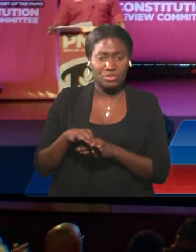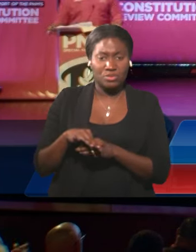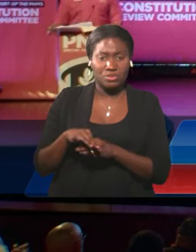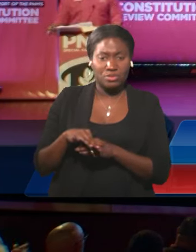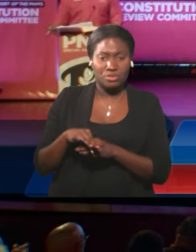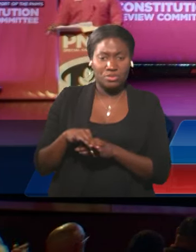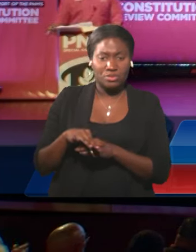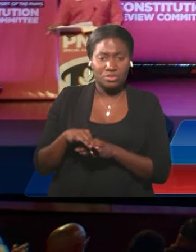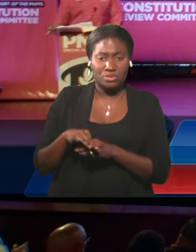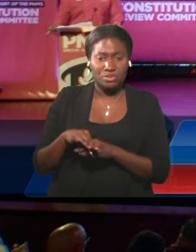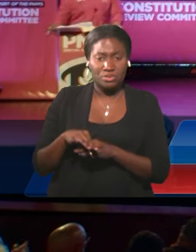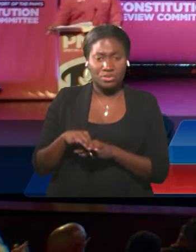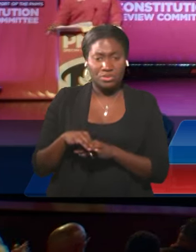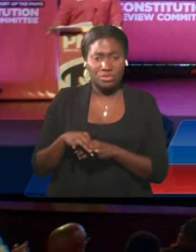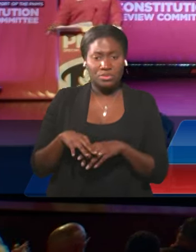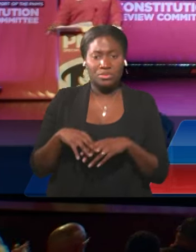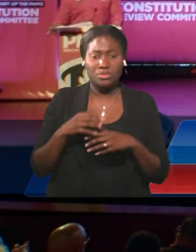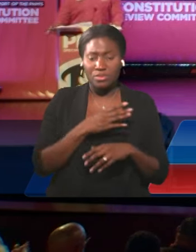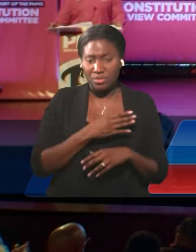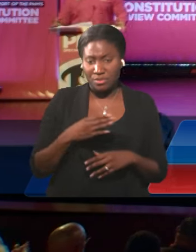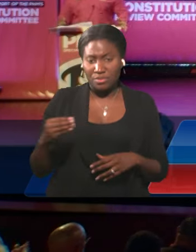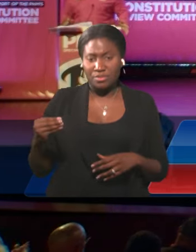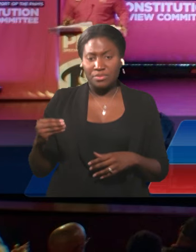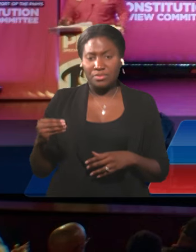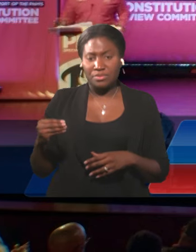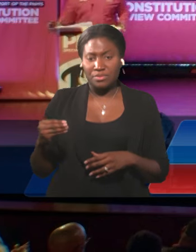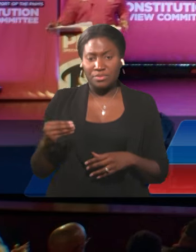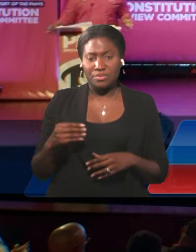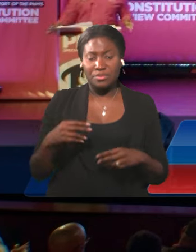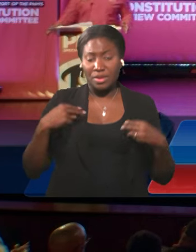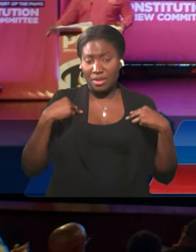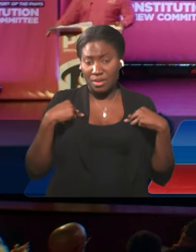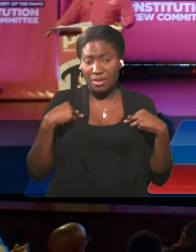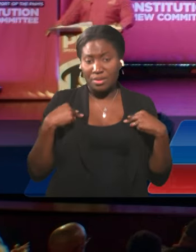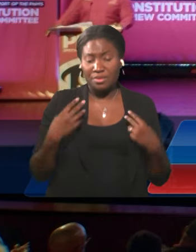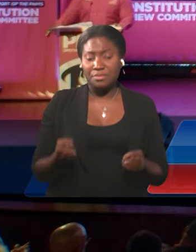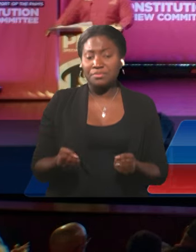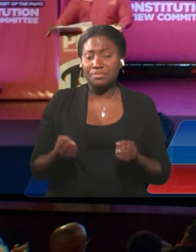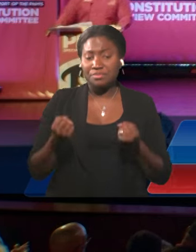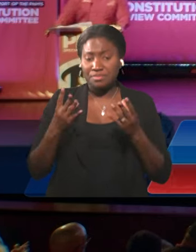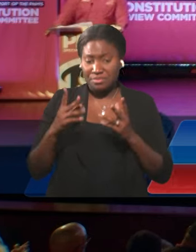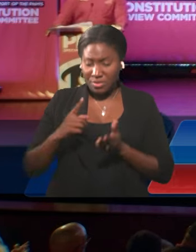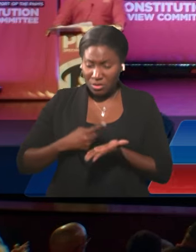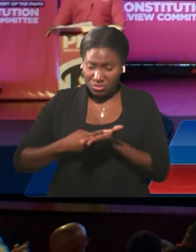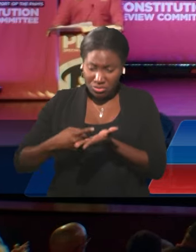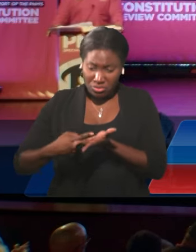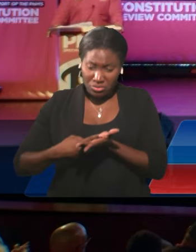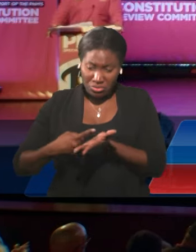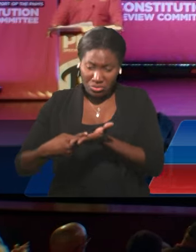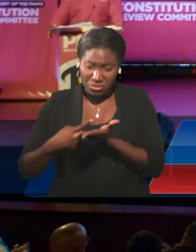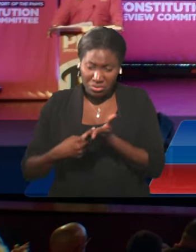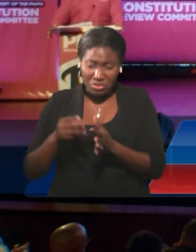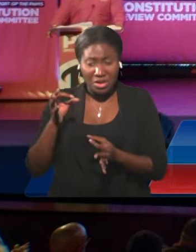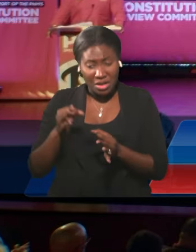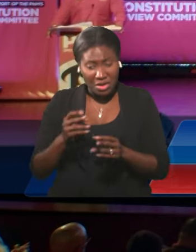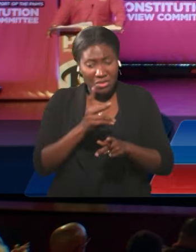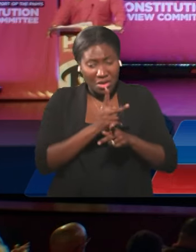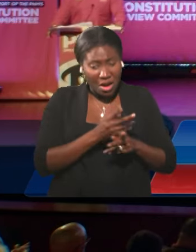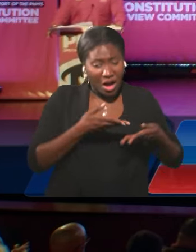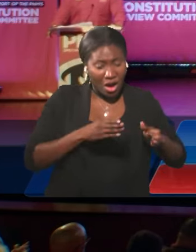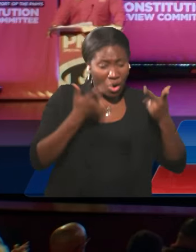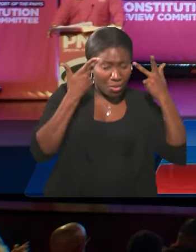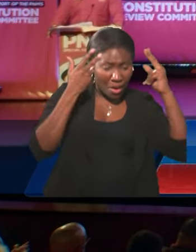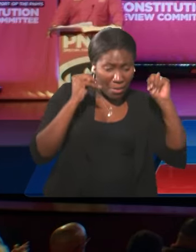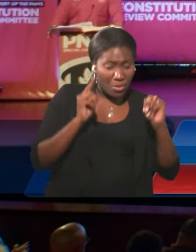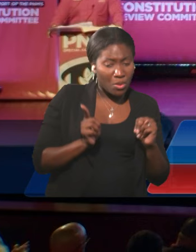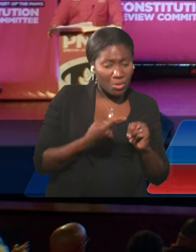remained intact. And take it that there were several discussions, hours of deliberations, and